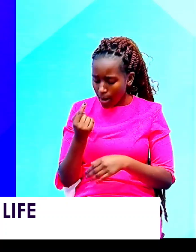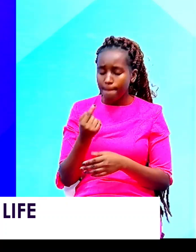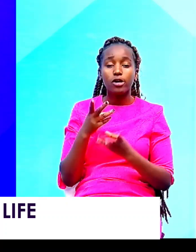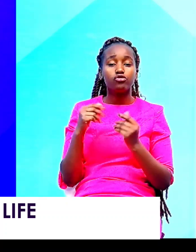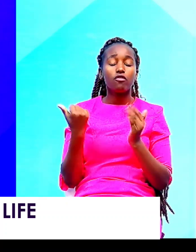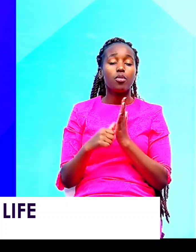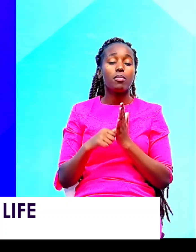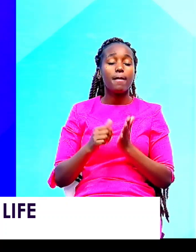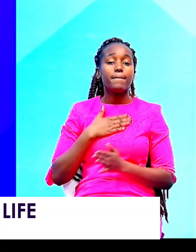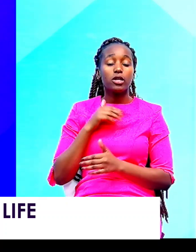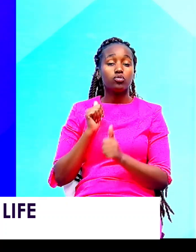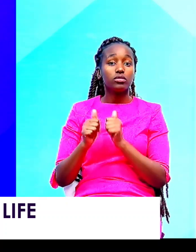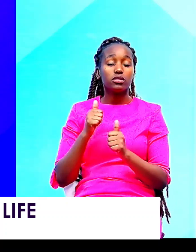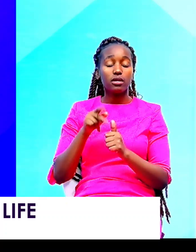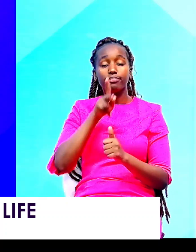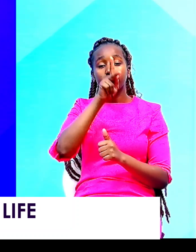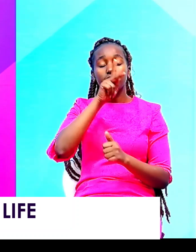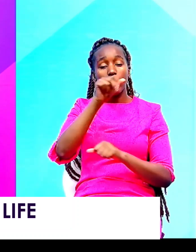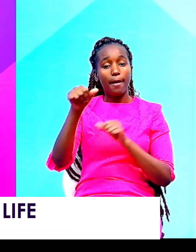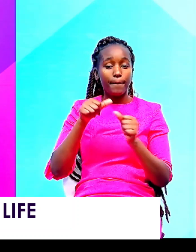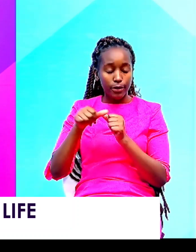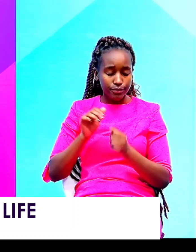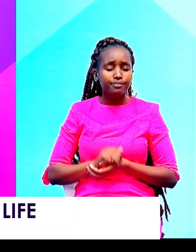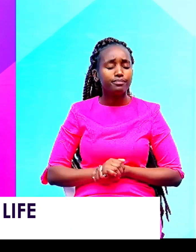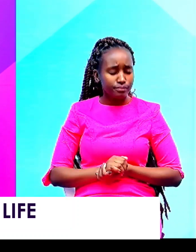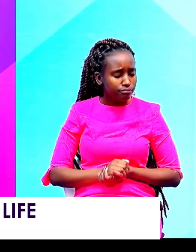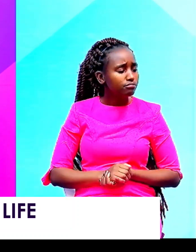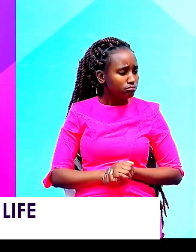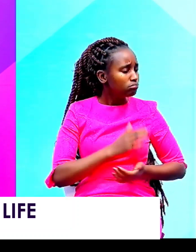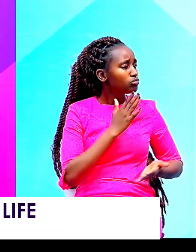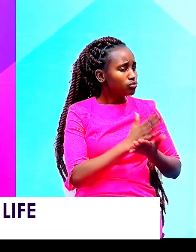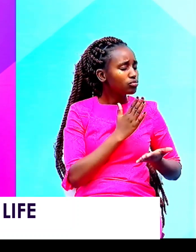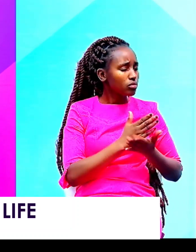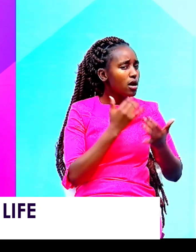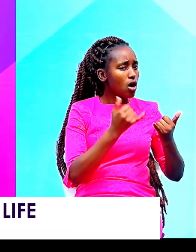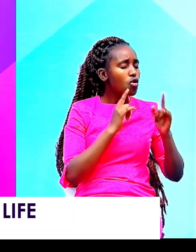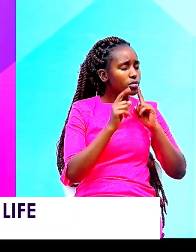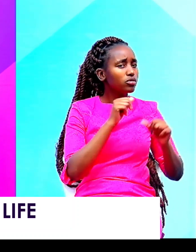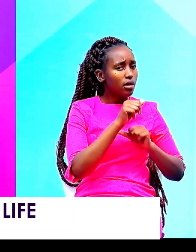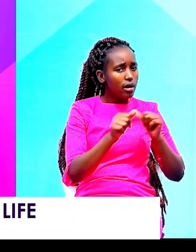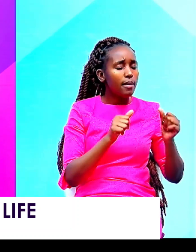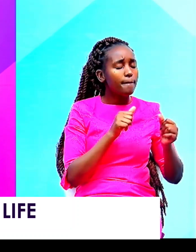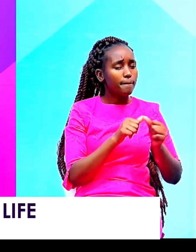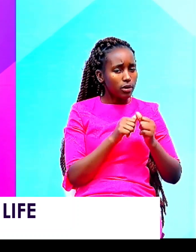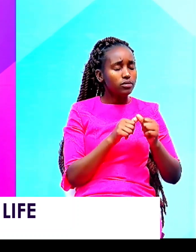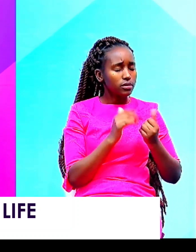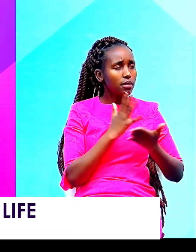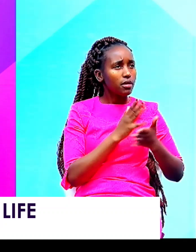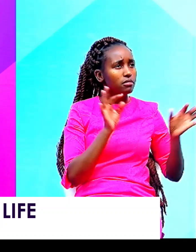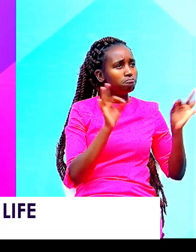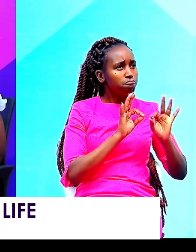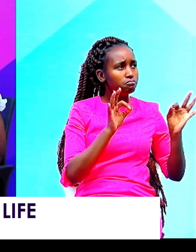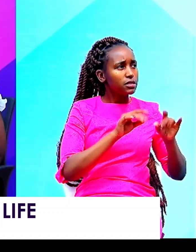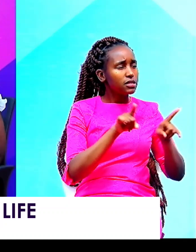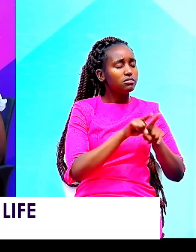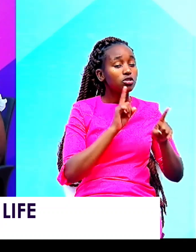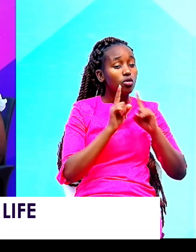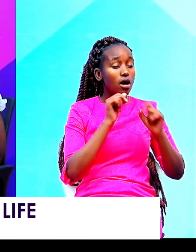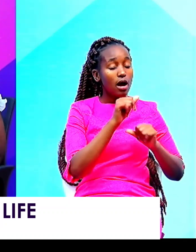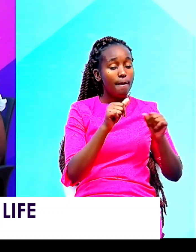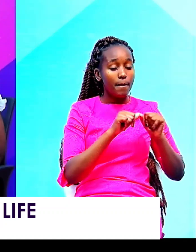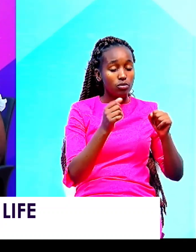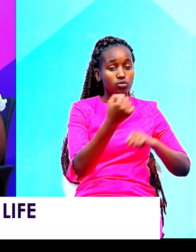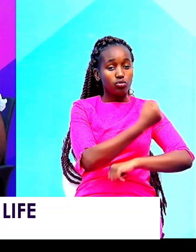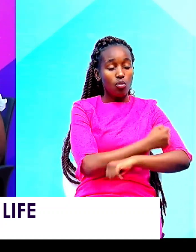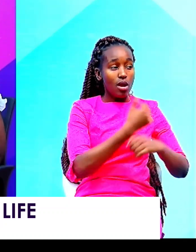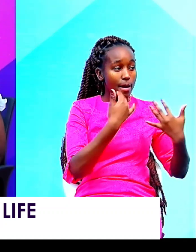about. You know, I'm thinking, even as you're talking, when we were talking about the school plays,